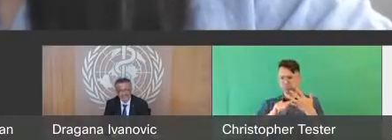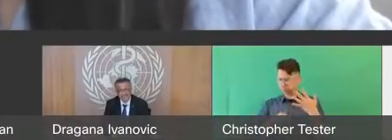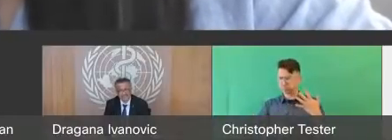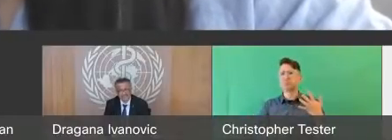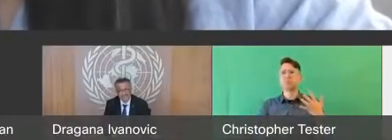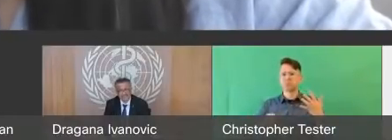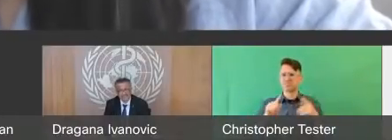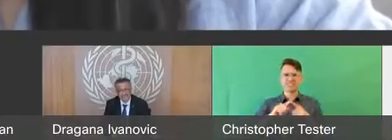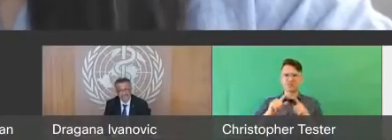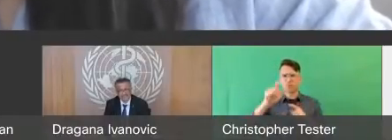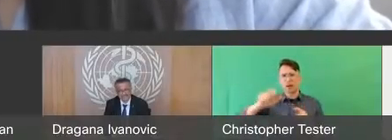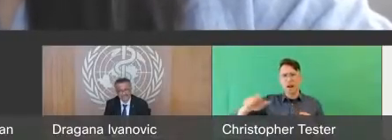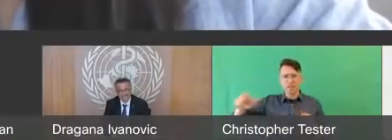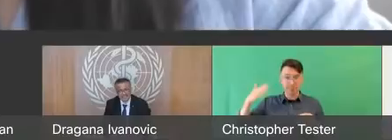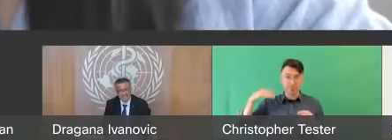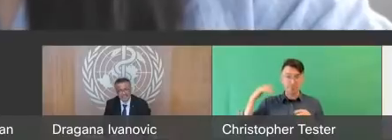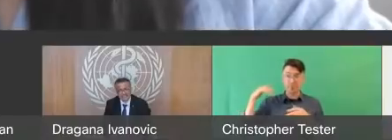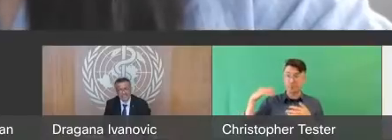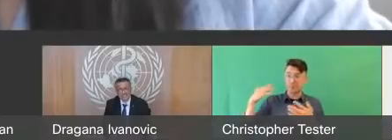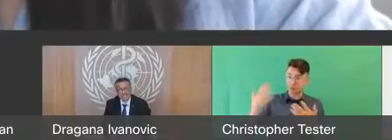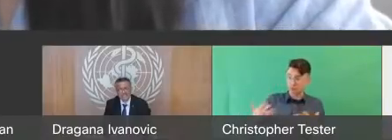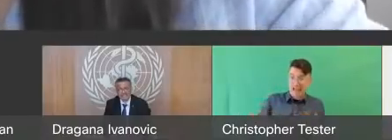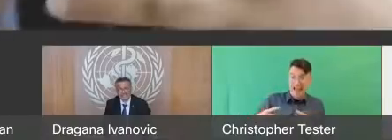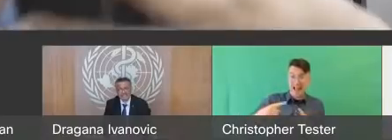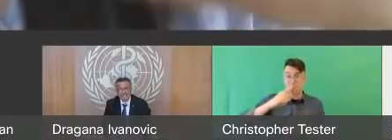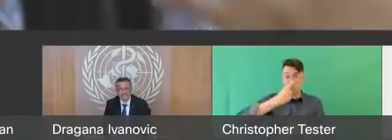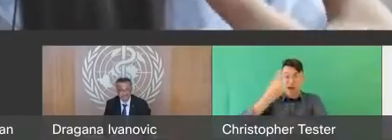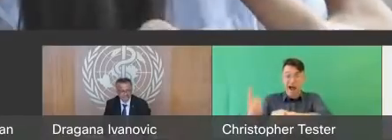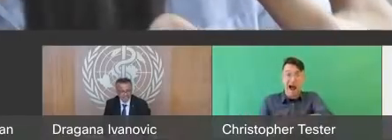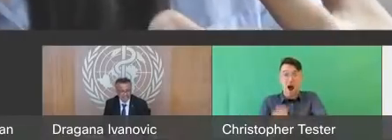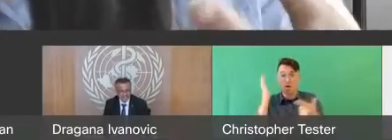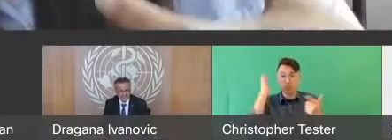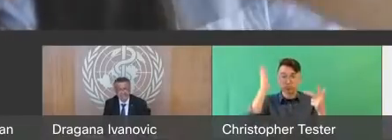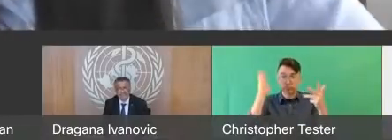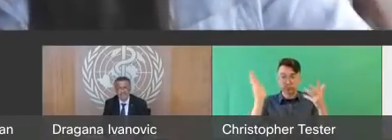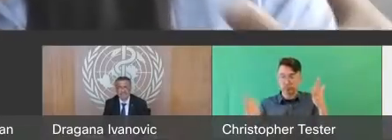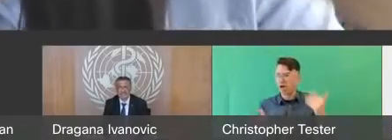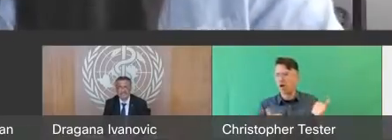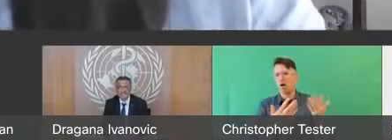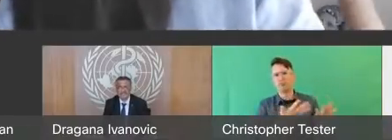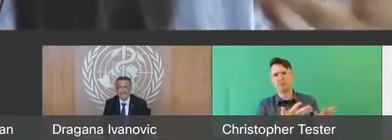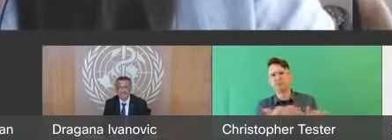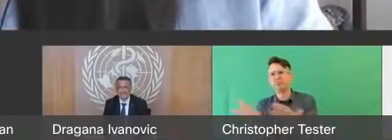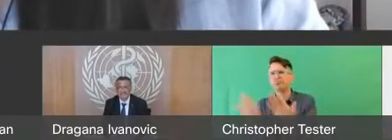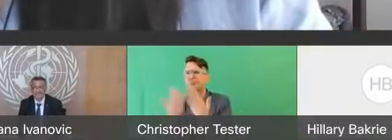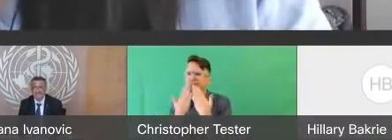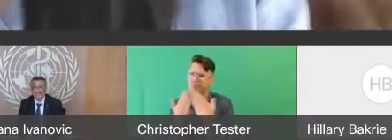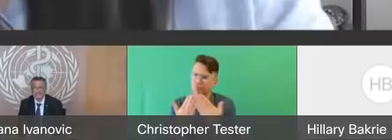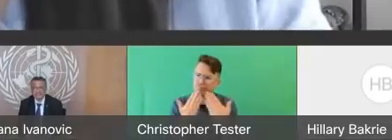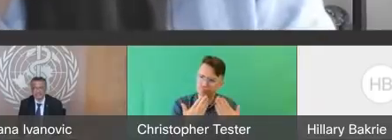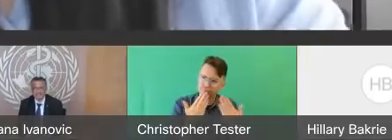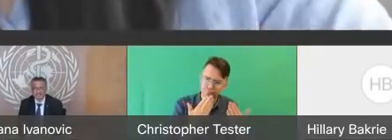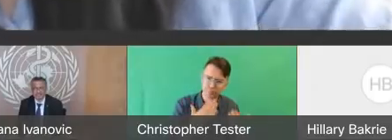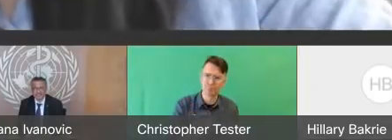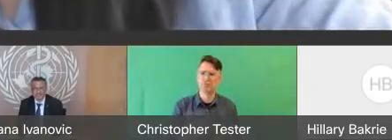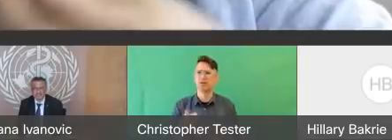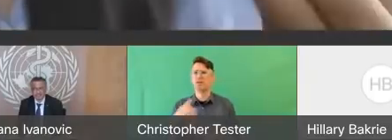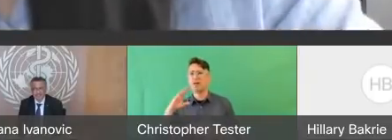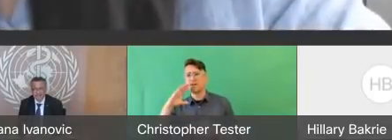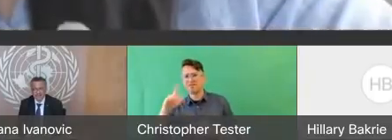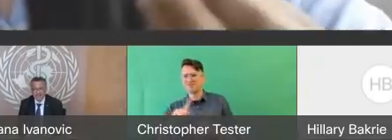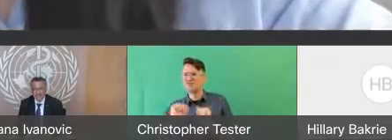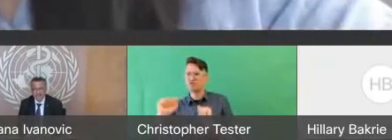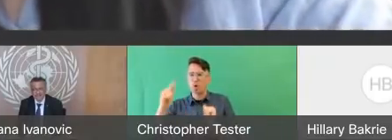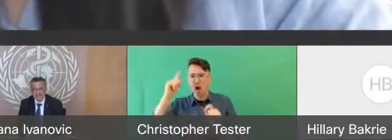Thank you for leading us through today's sessions and also not just bringing your voice, but collecting the voices of your peers and bringing them to us